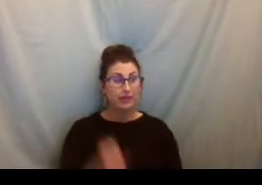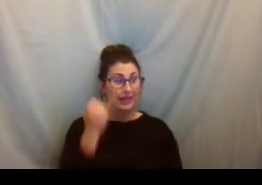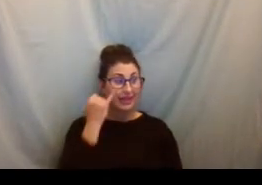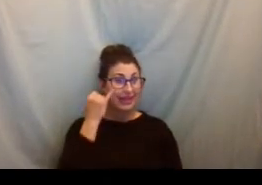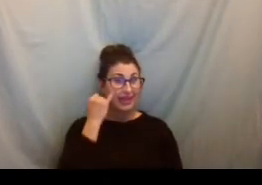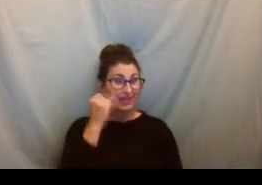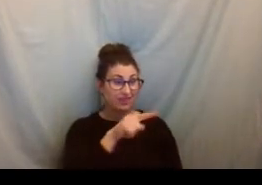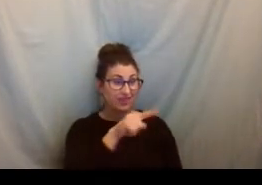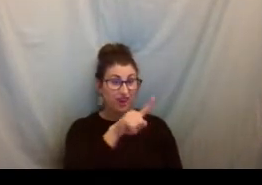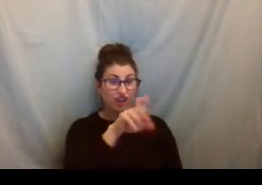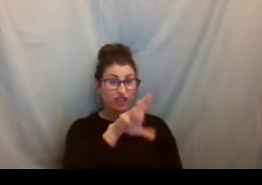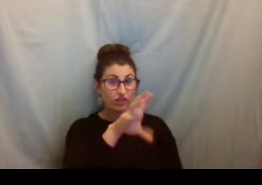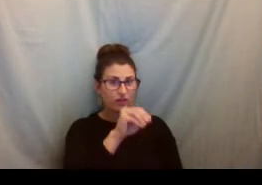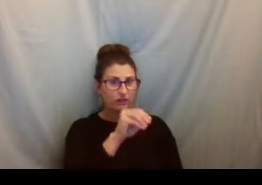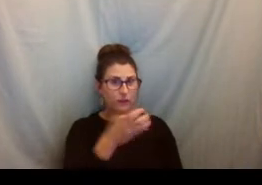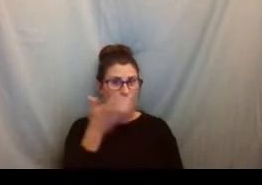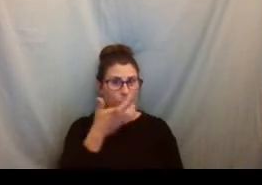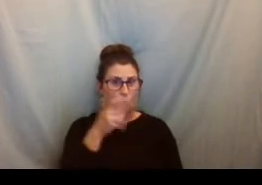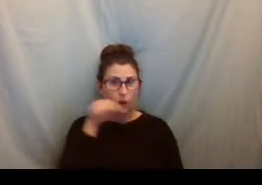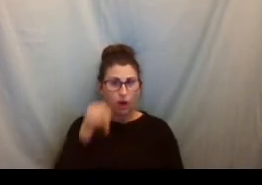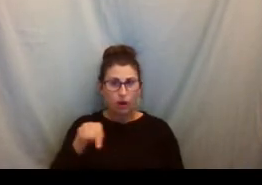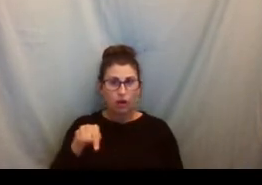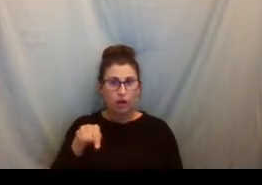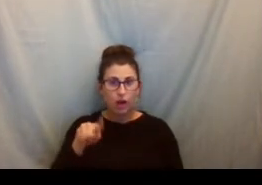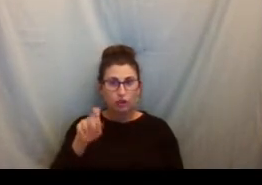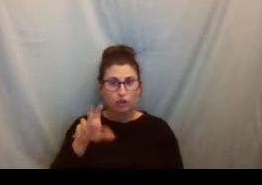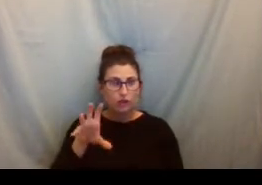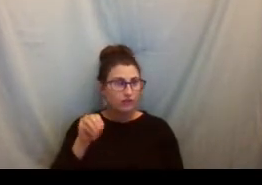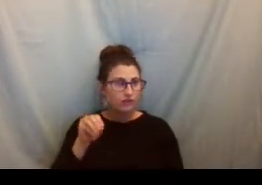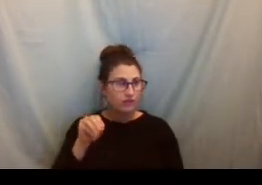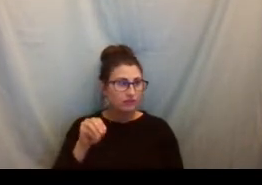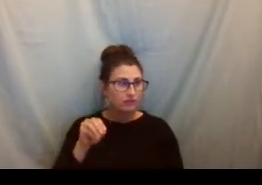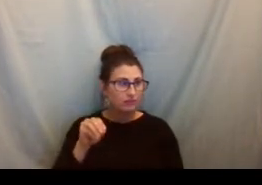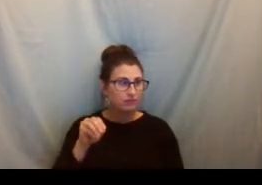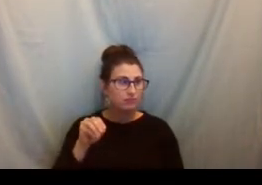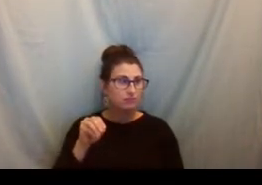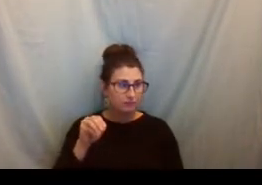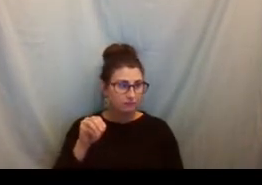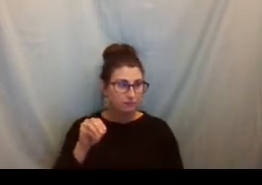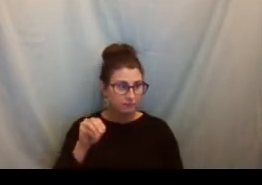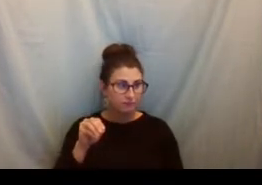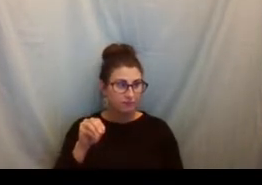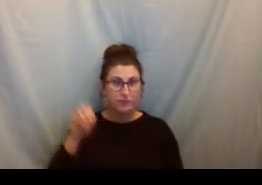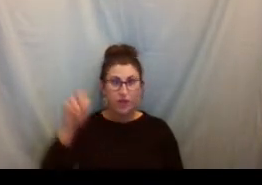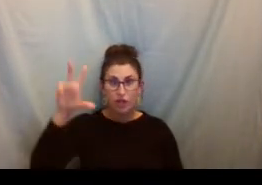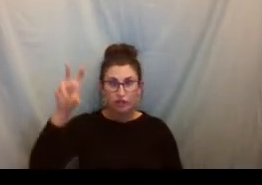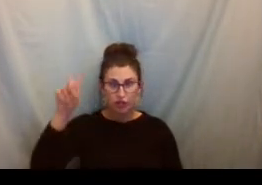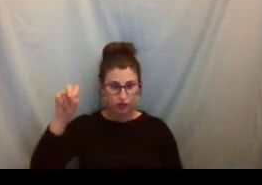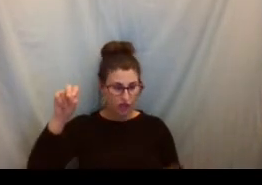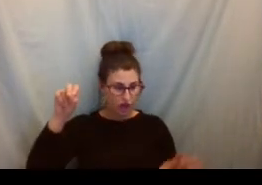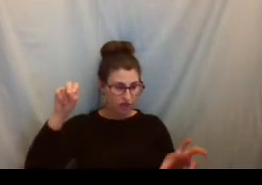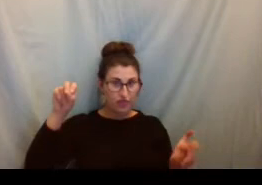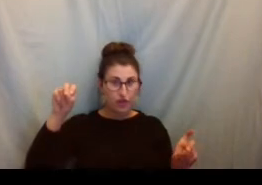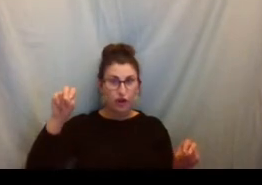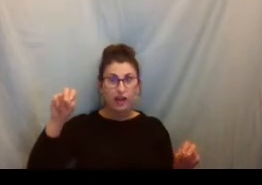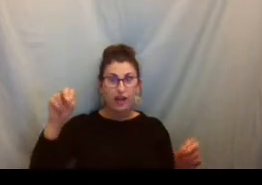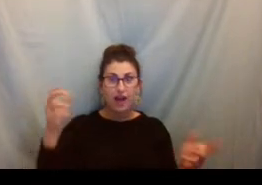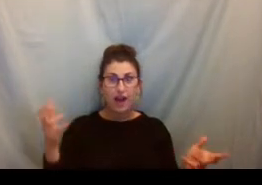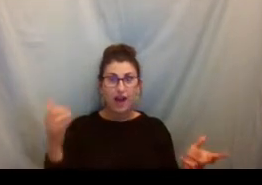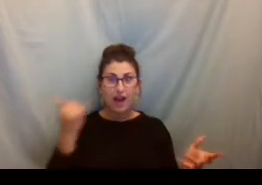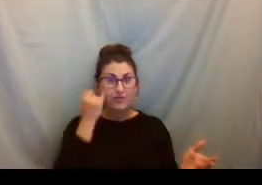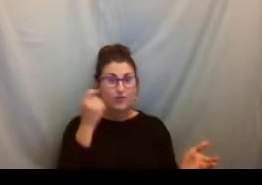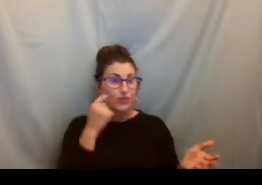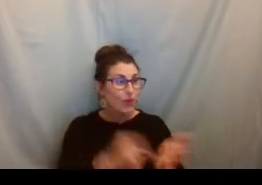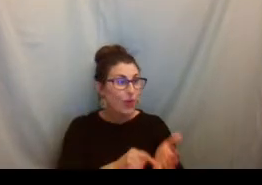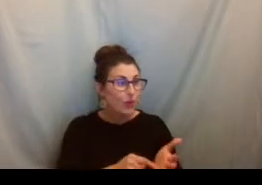And if this is 150, oh wow, look. Oh, I keep writing it like that. Then this is 30, and this is 30.